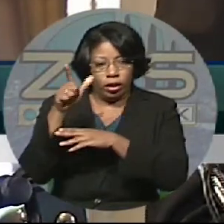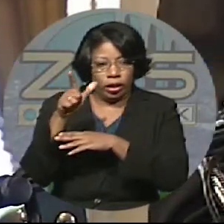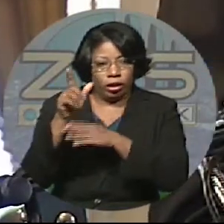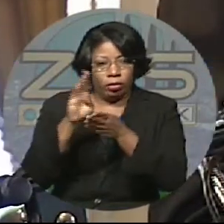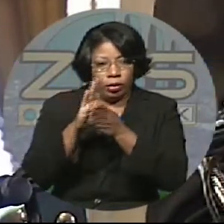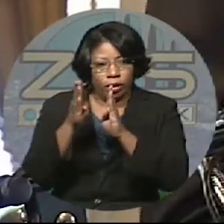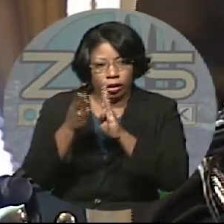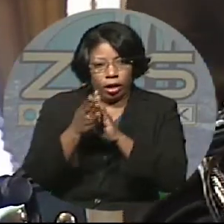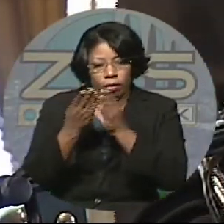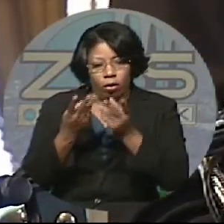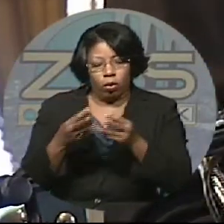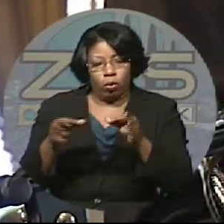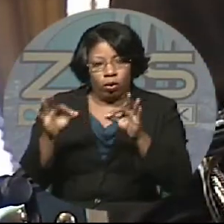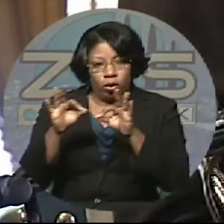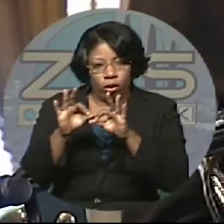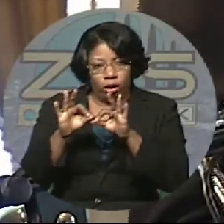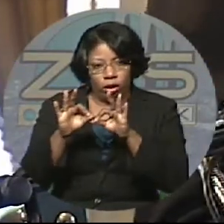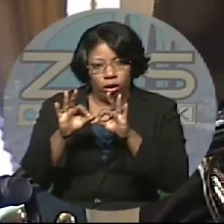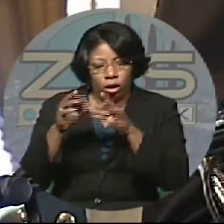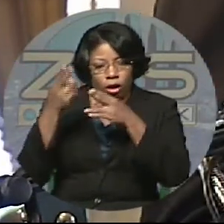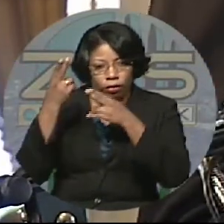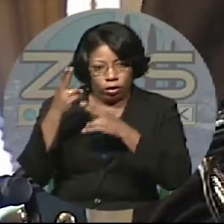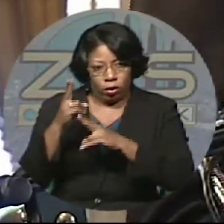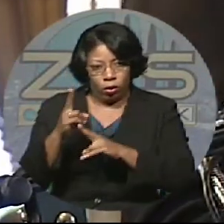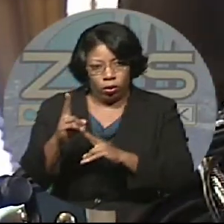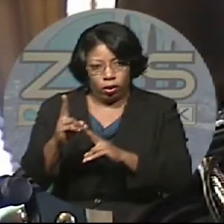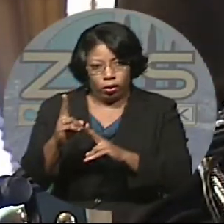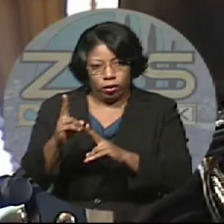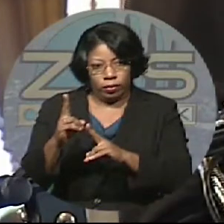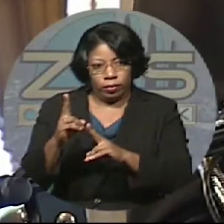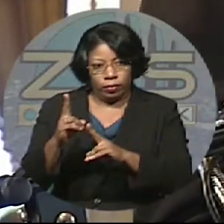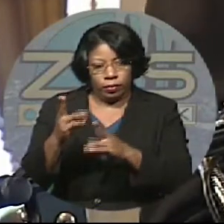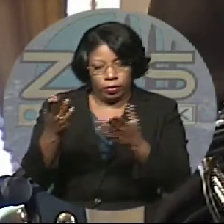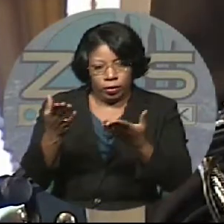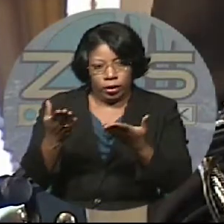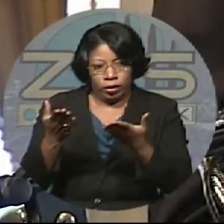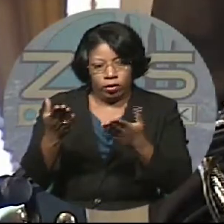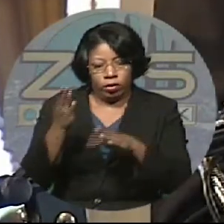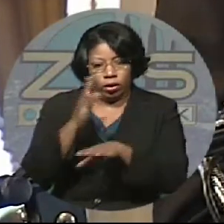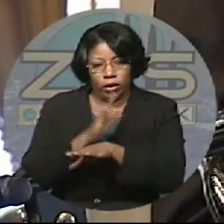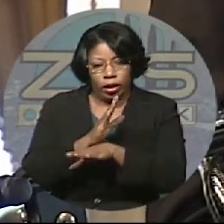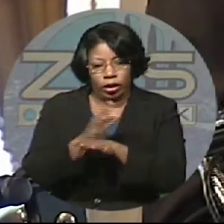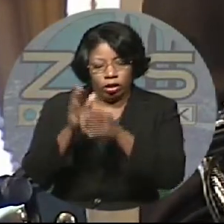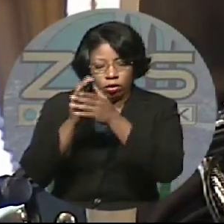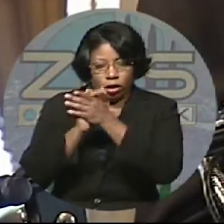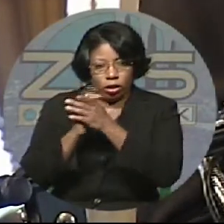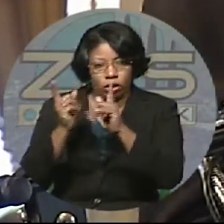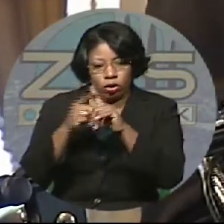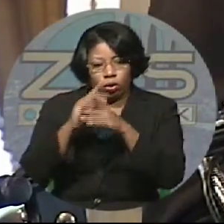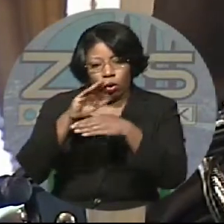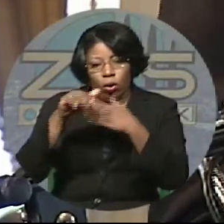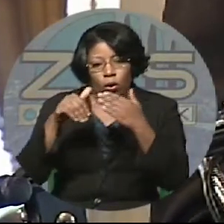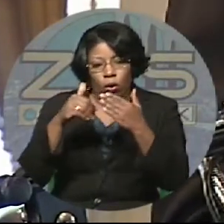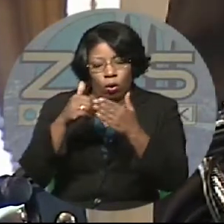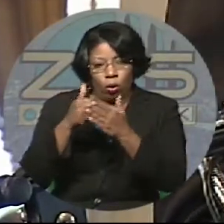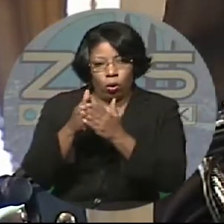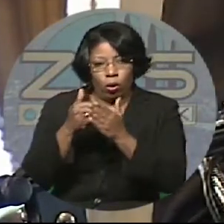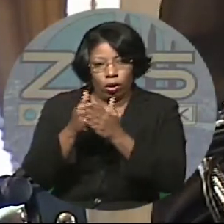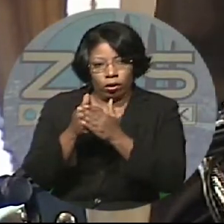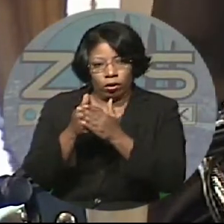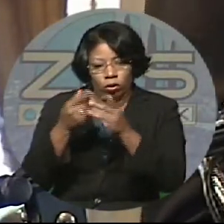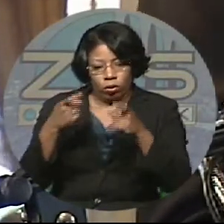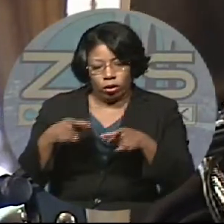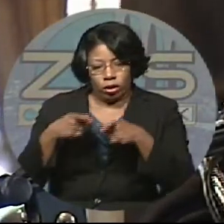become worthy of the honors of being bestowed here tonight. Congratulations to all who have been inducted